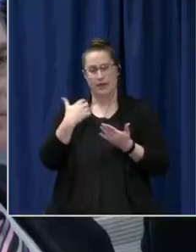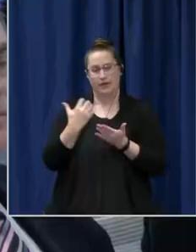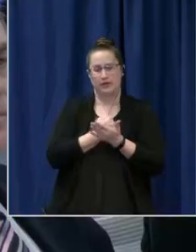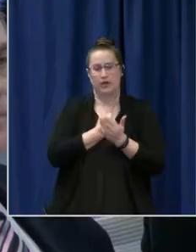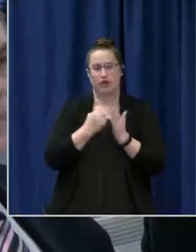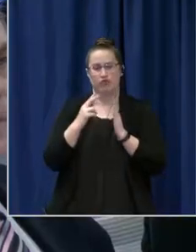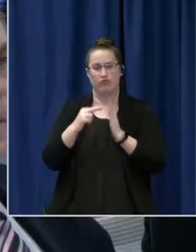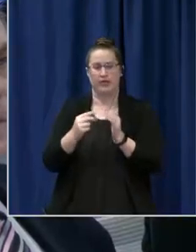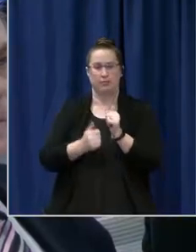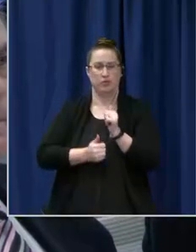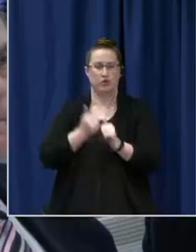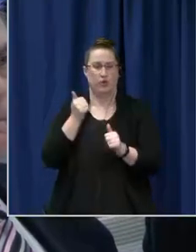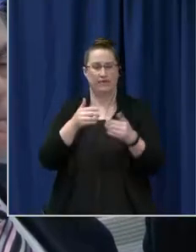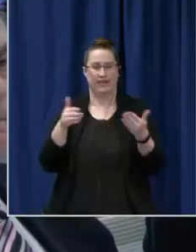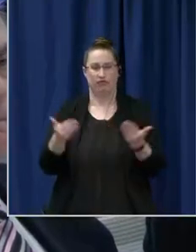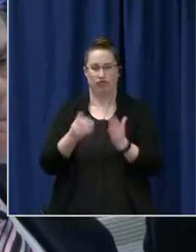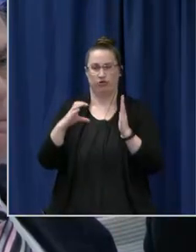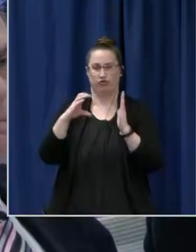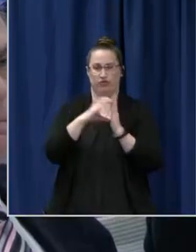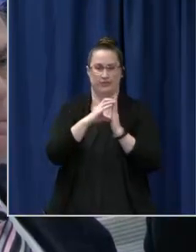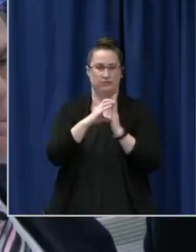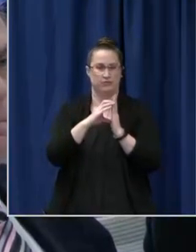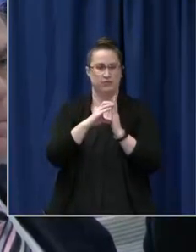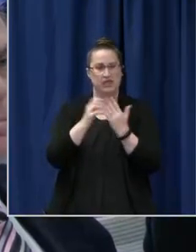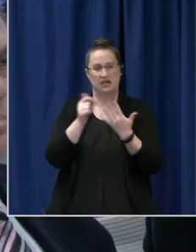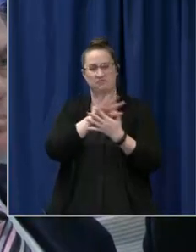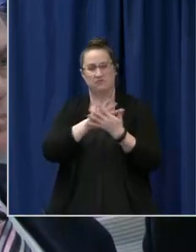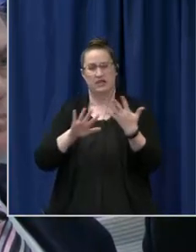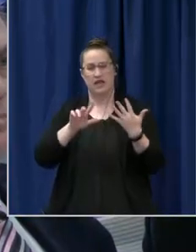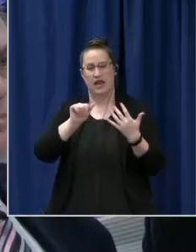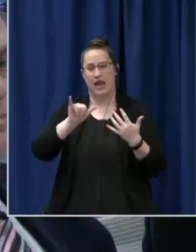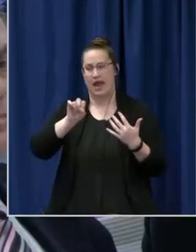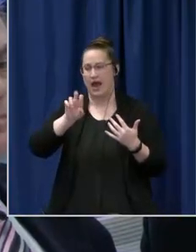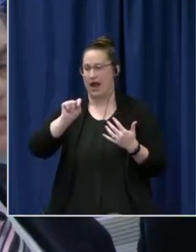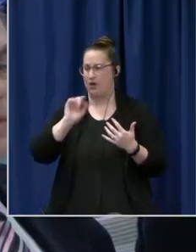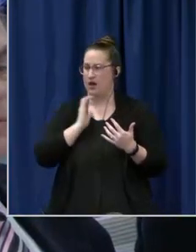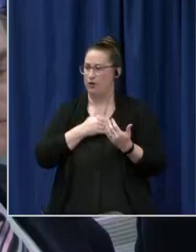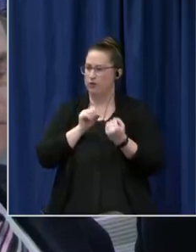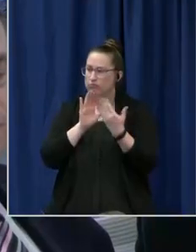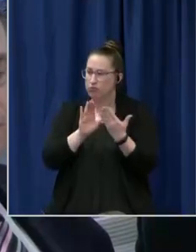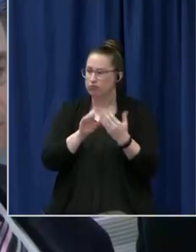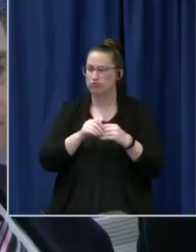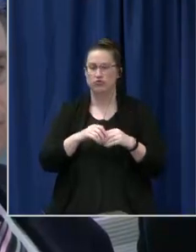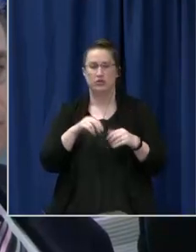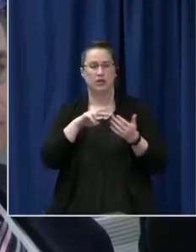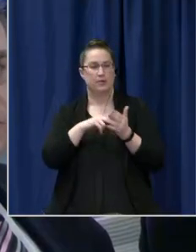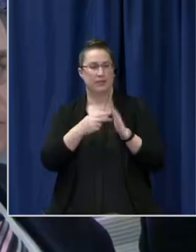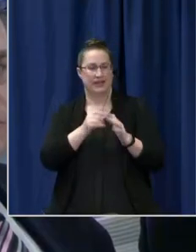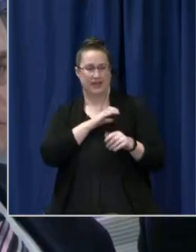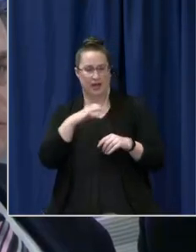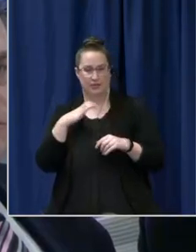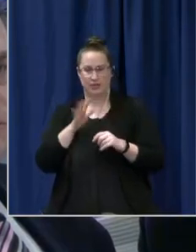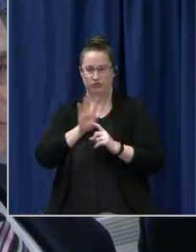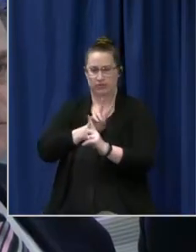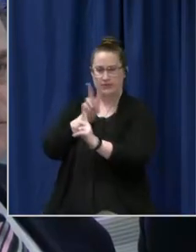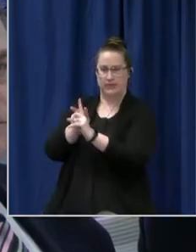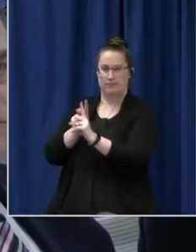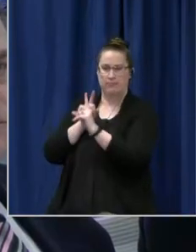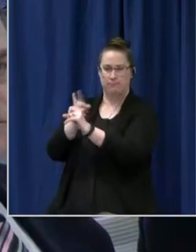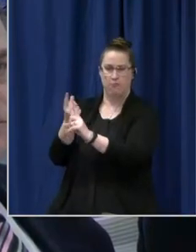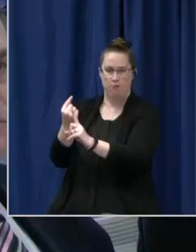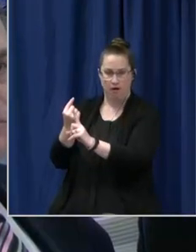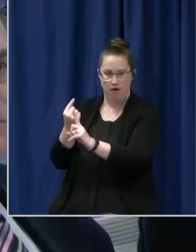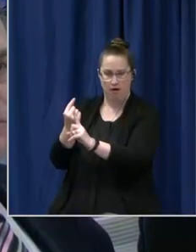the majority of the introduction, because that kind of lays out the group's approach, it lays out the commission's assignment, and